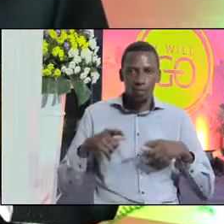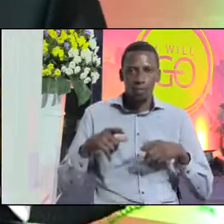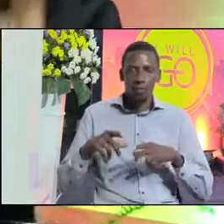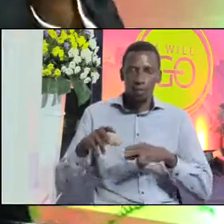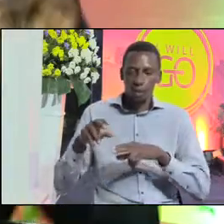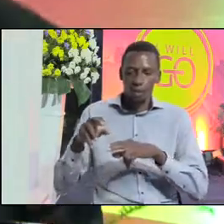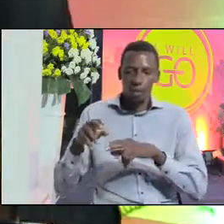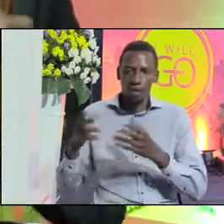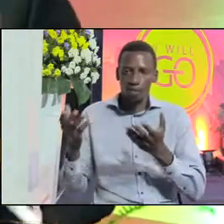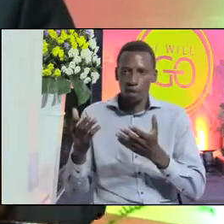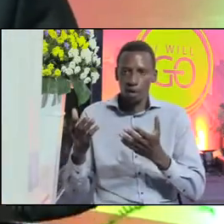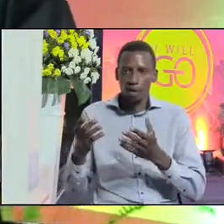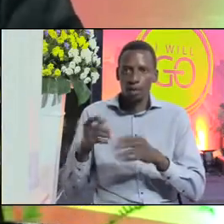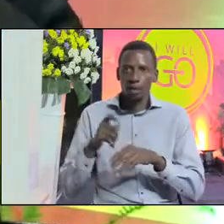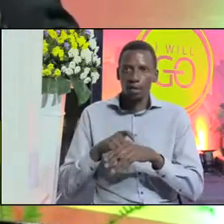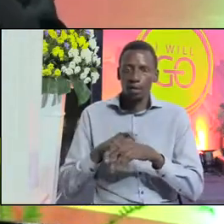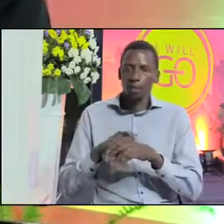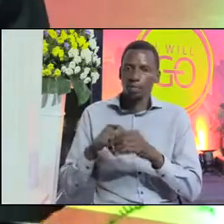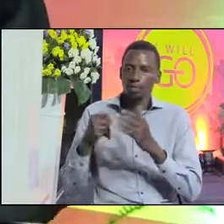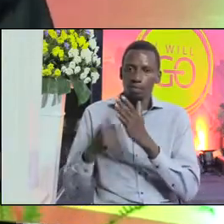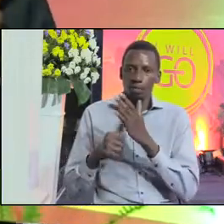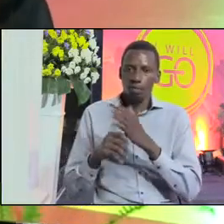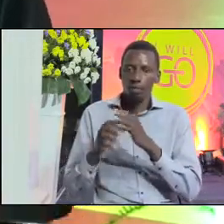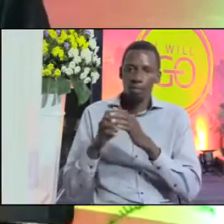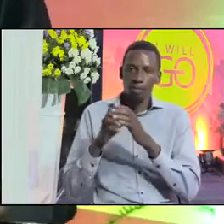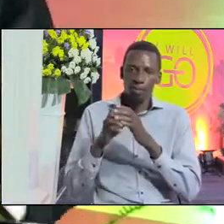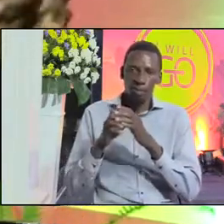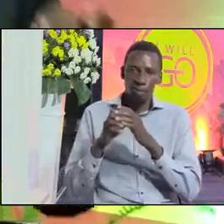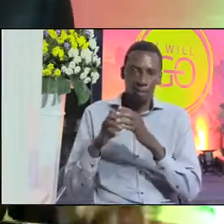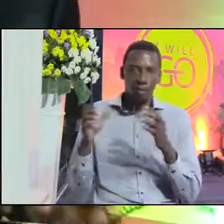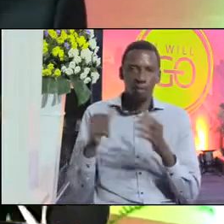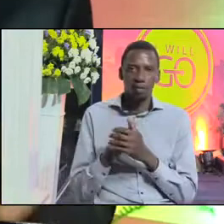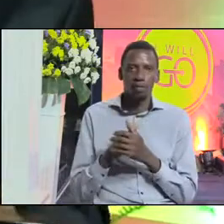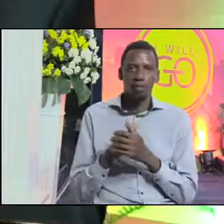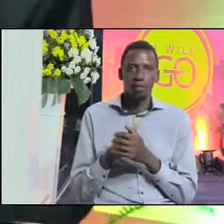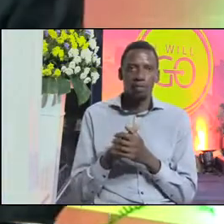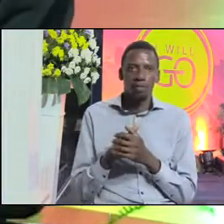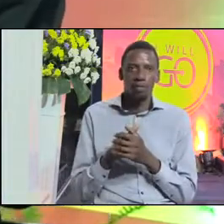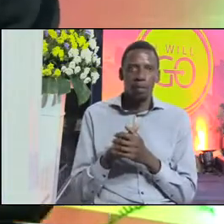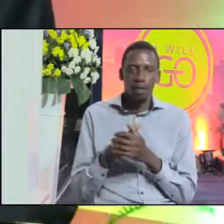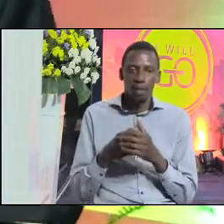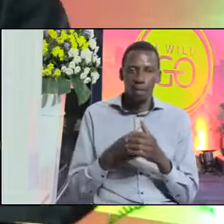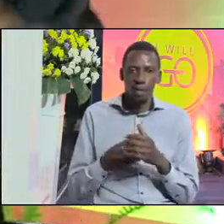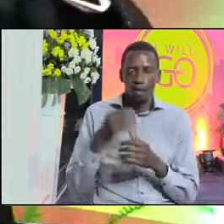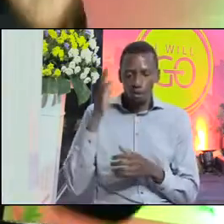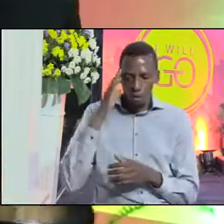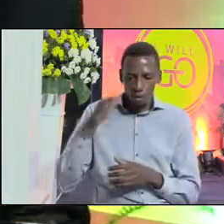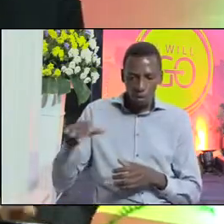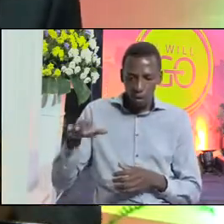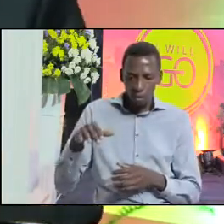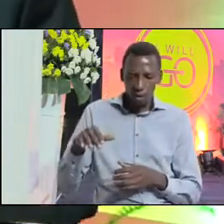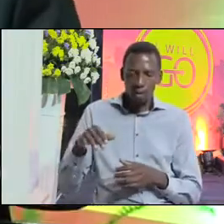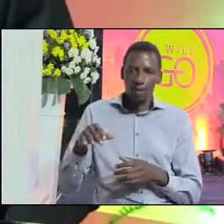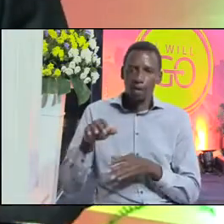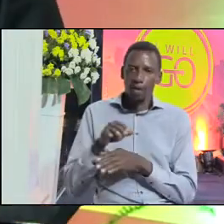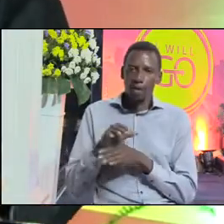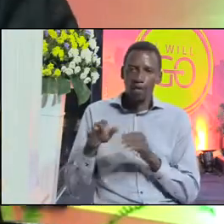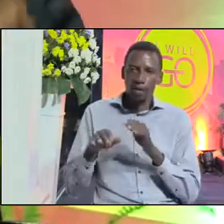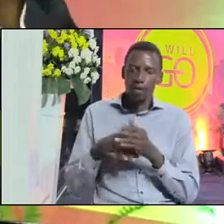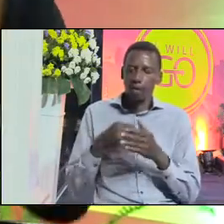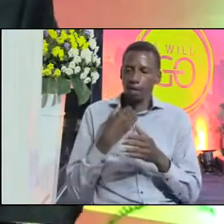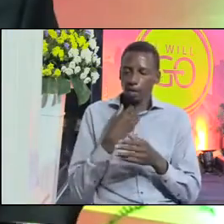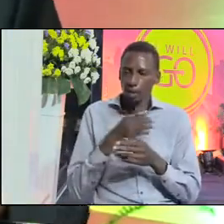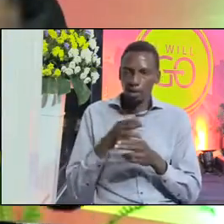imperial power. I know that you are at the command post of everything which moves against the name of Christ. I know that you live in a